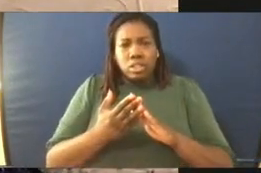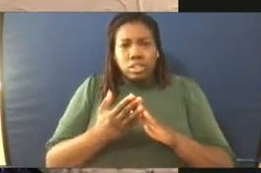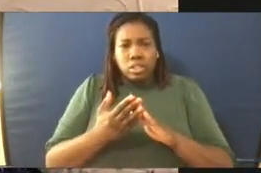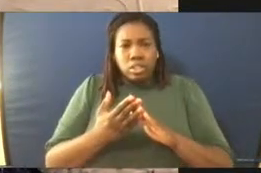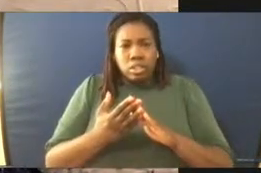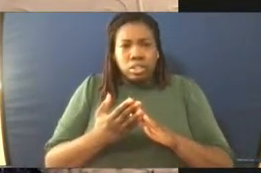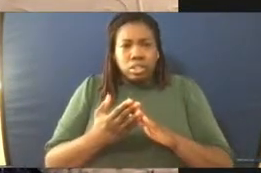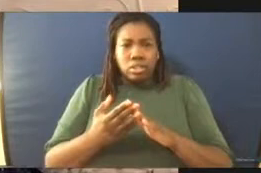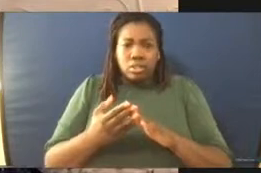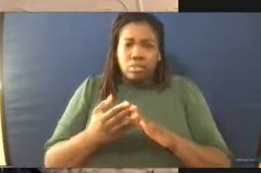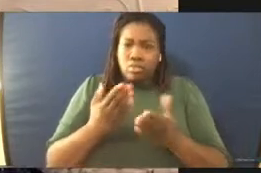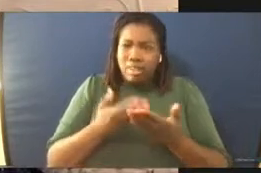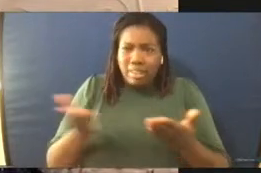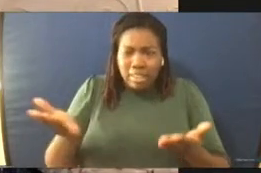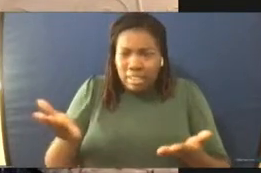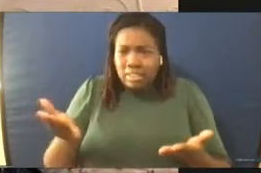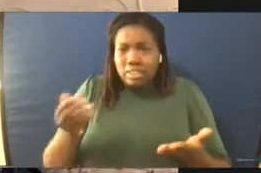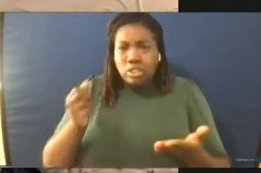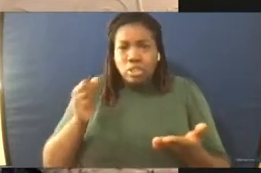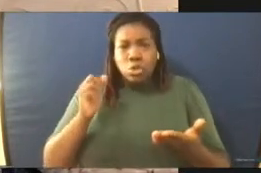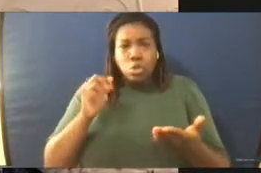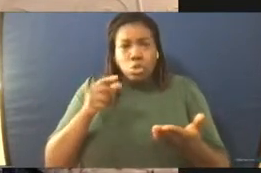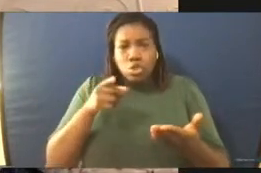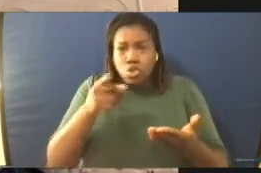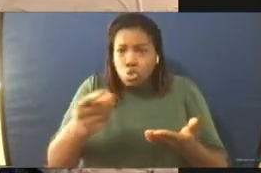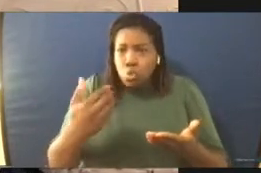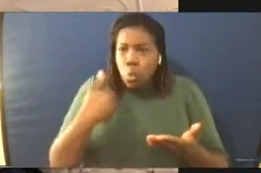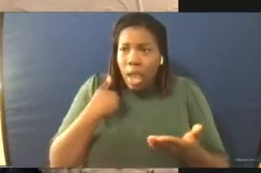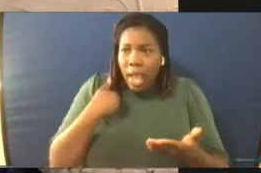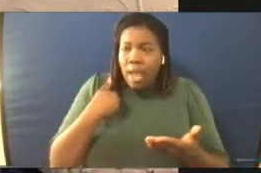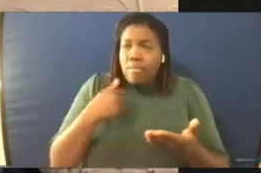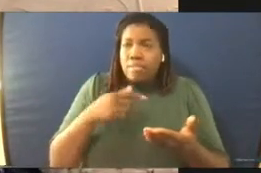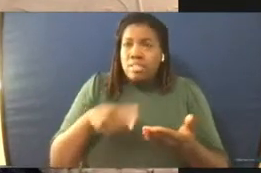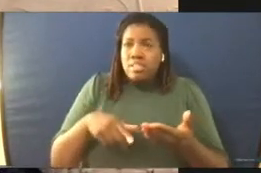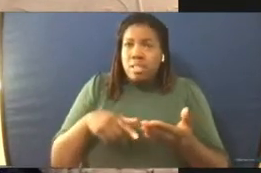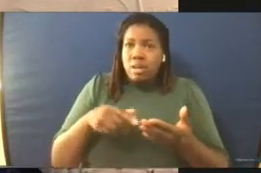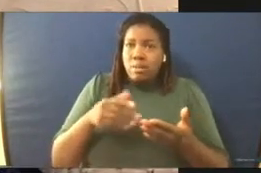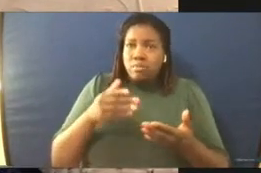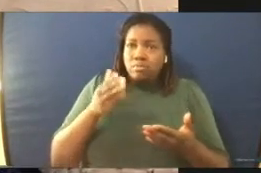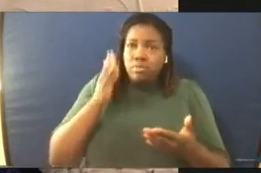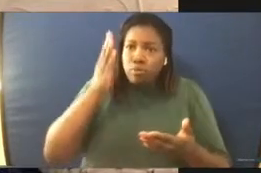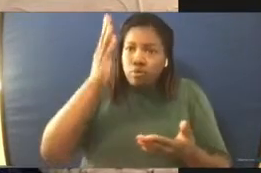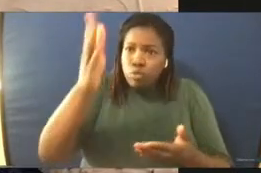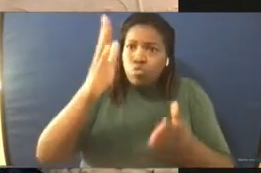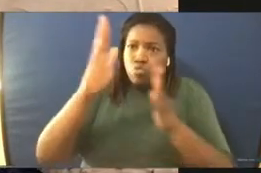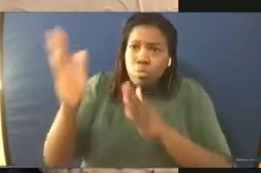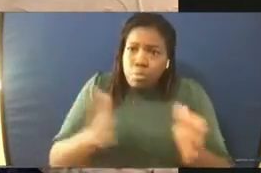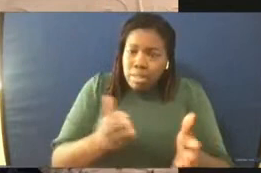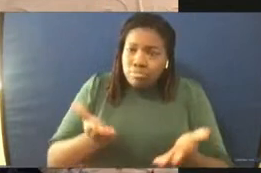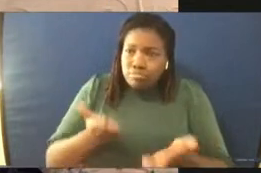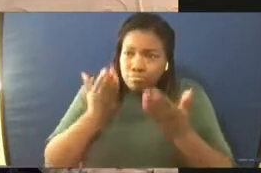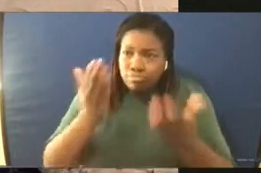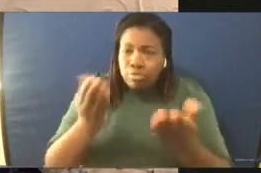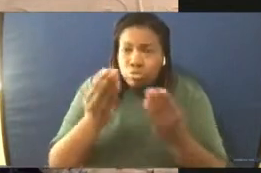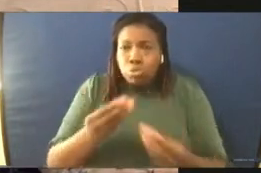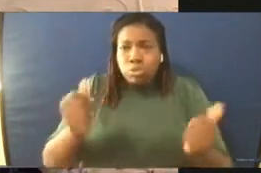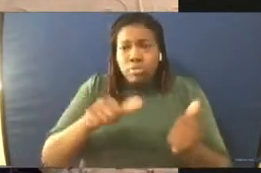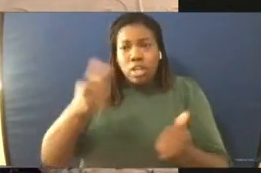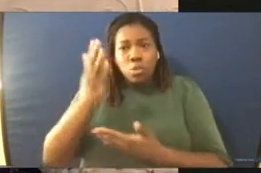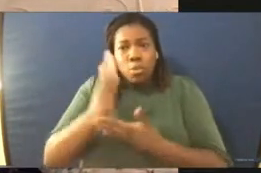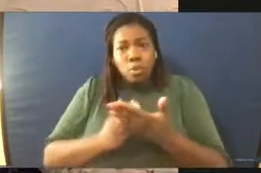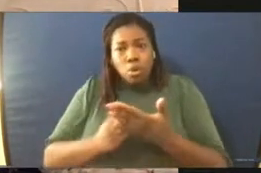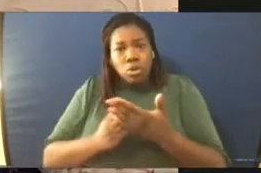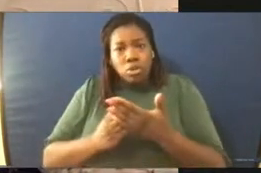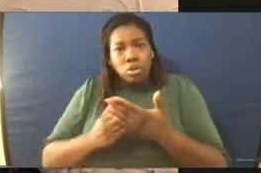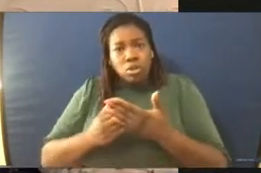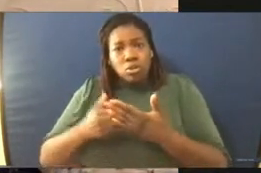these kind of things, or are we going? Do you have some long-term plans or some suggestions to solve the other part of